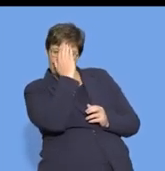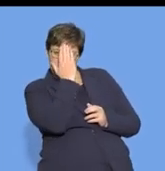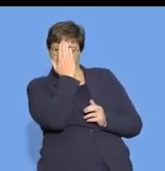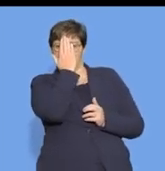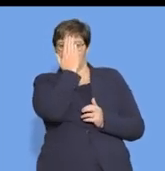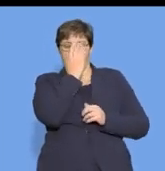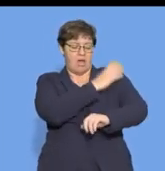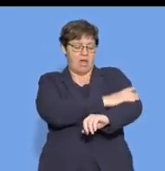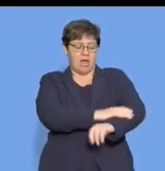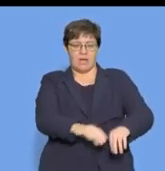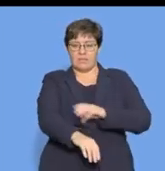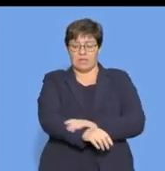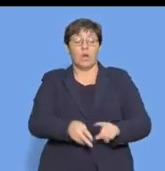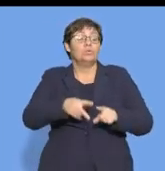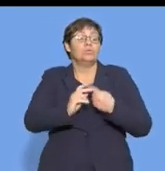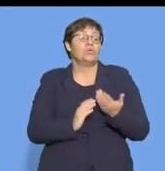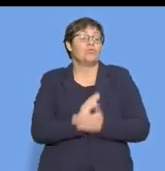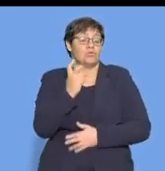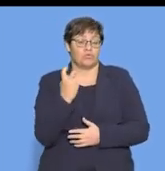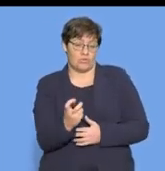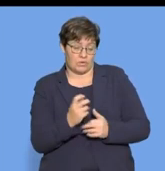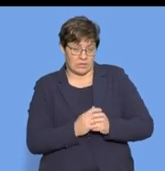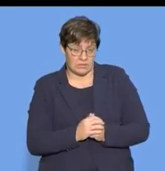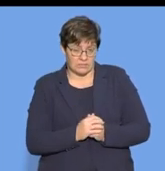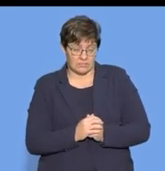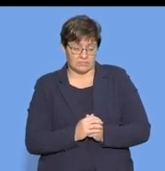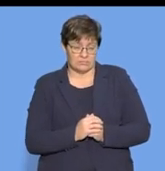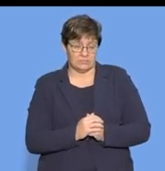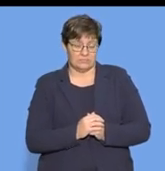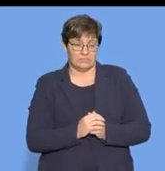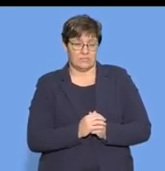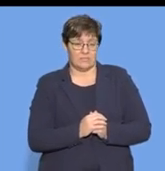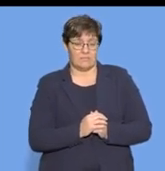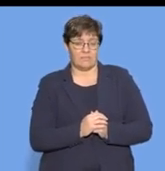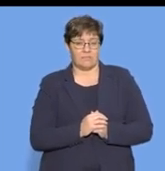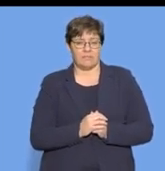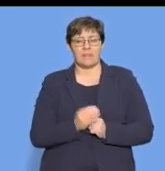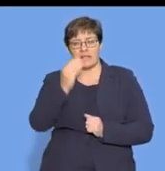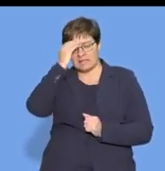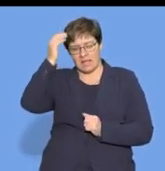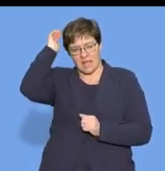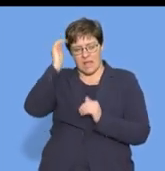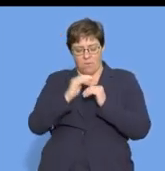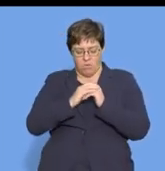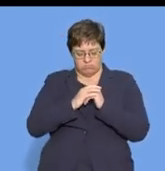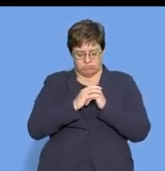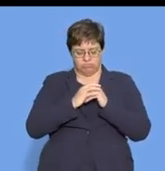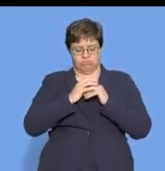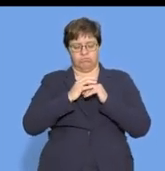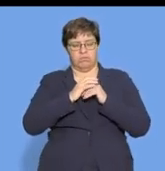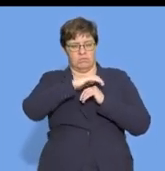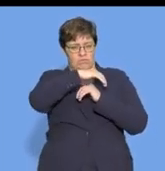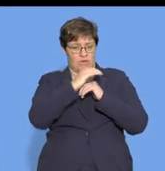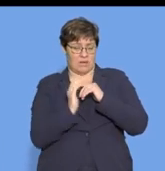They had long arms and they made stone tools. So here we can see, the brain or the cranium is getting